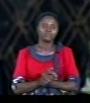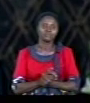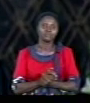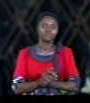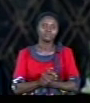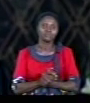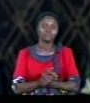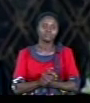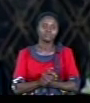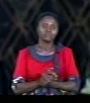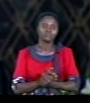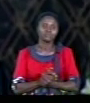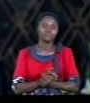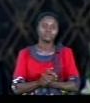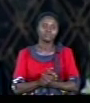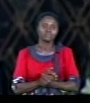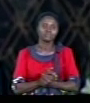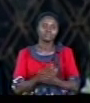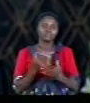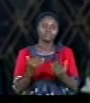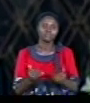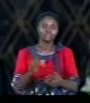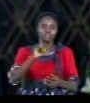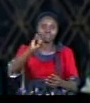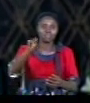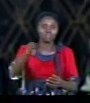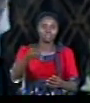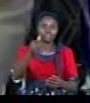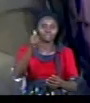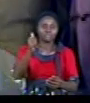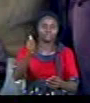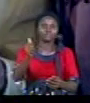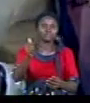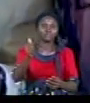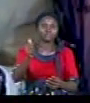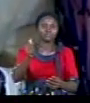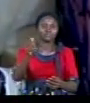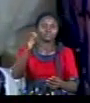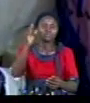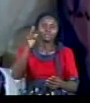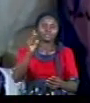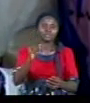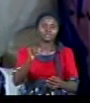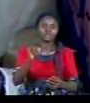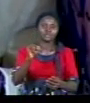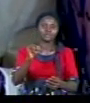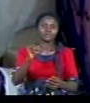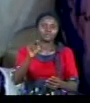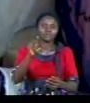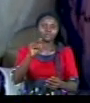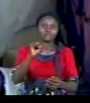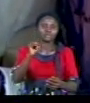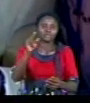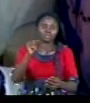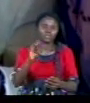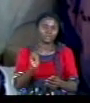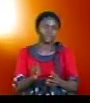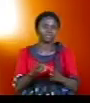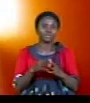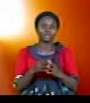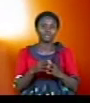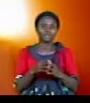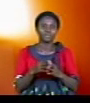We take you to Germany, where we have this testimony. From Germany, we have Ellen Pratt, who says she was watching on